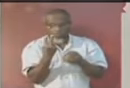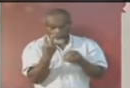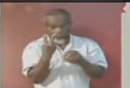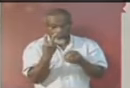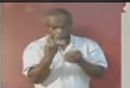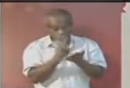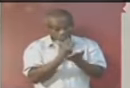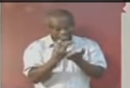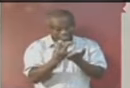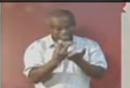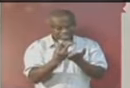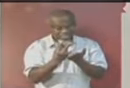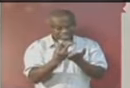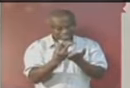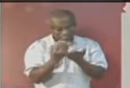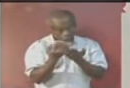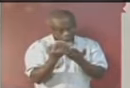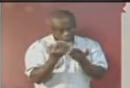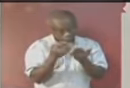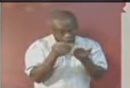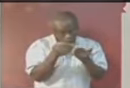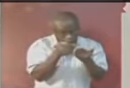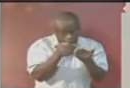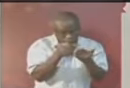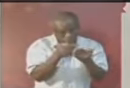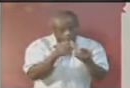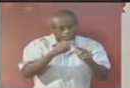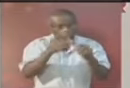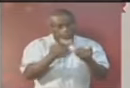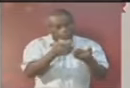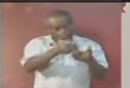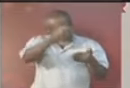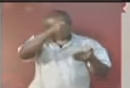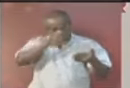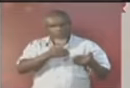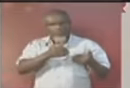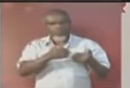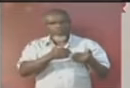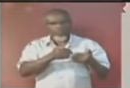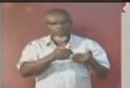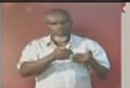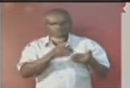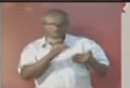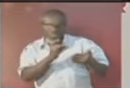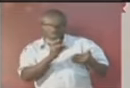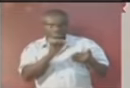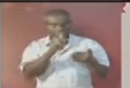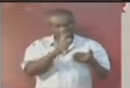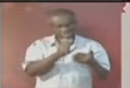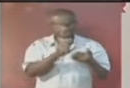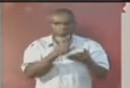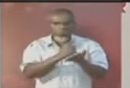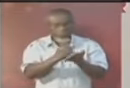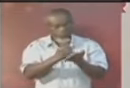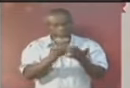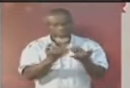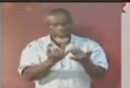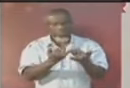to bring that forward as quickly as we can towards 8 weeks to get a larger number of people vaccinated. So you go with the new dates that are given